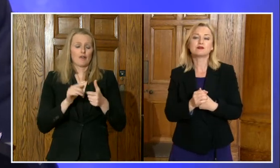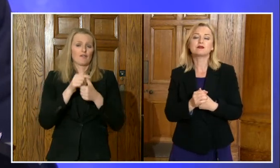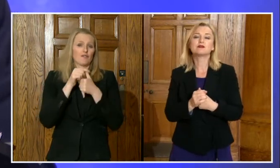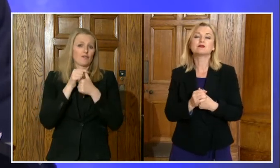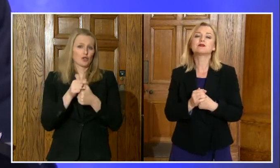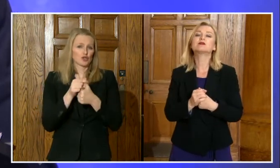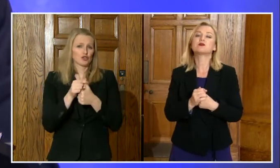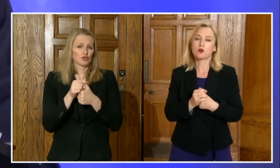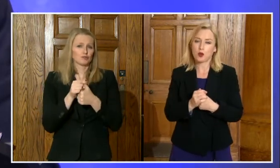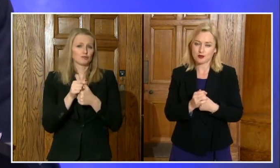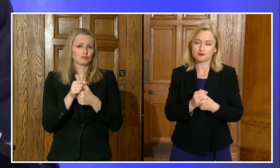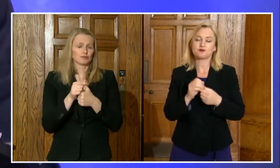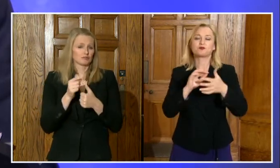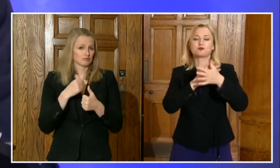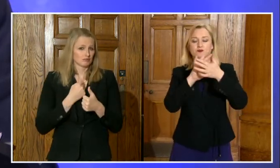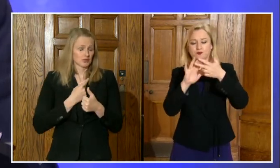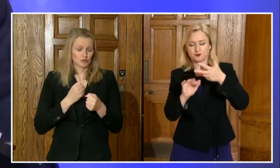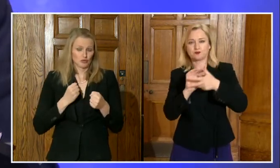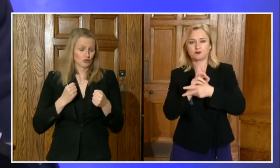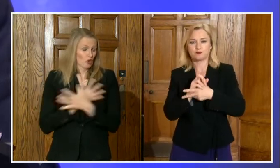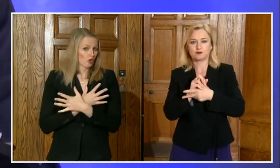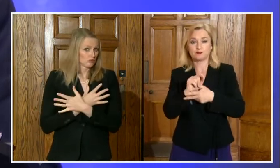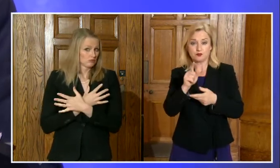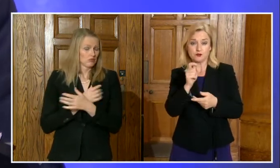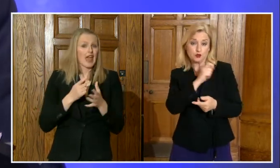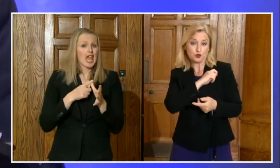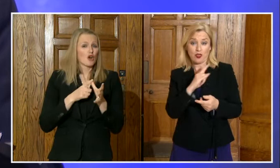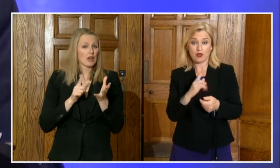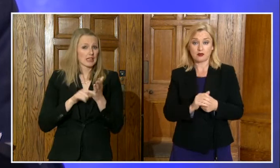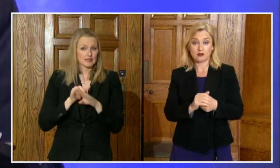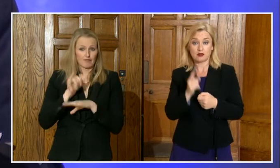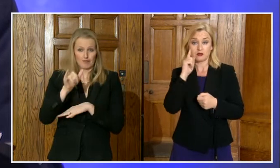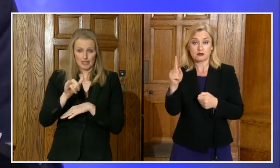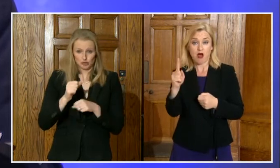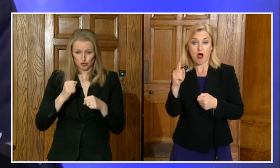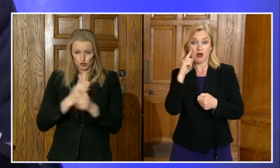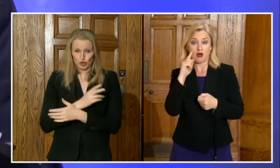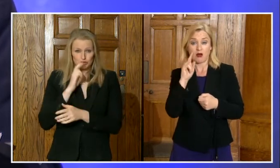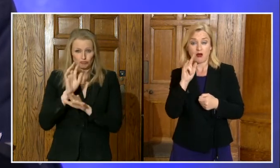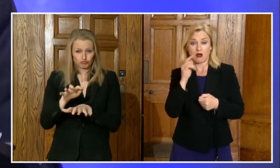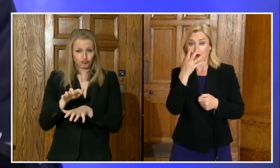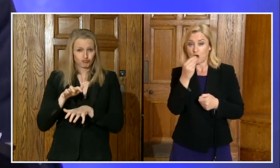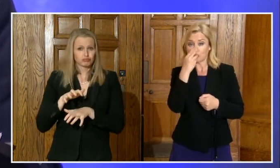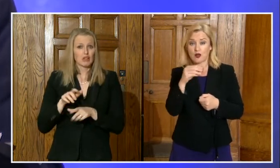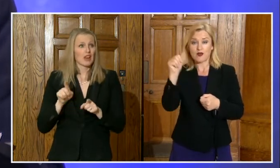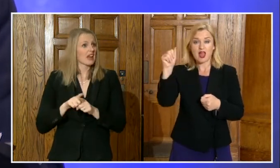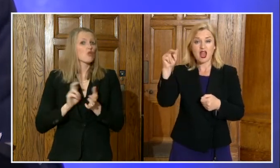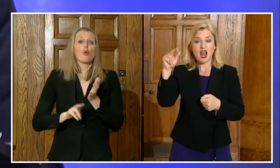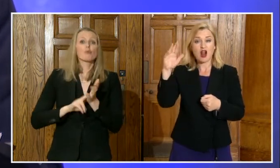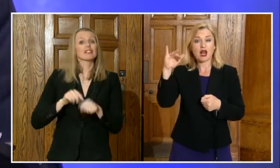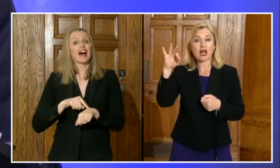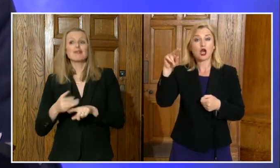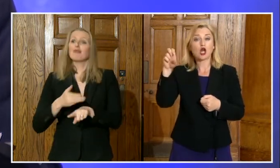I was shocked at the images of Aer Lingus. It was as if they were living in a time